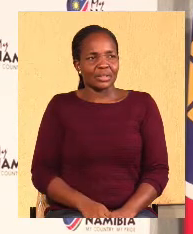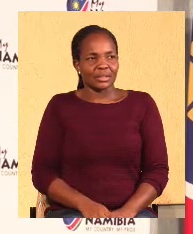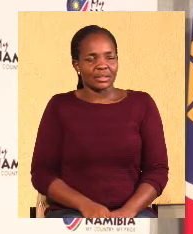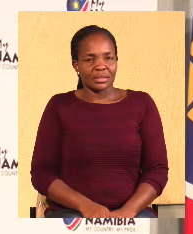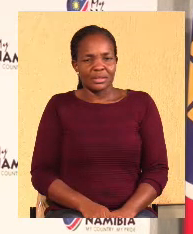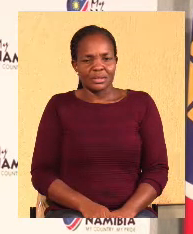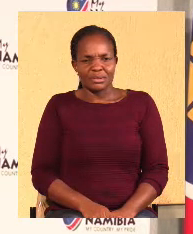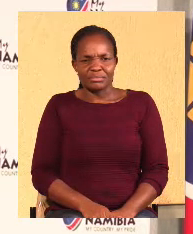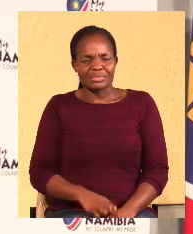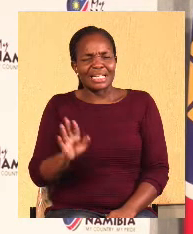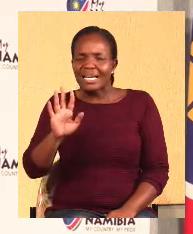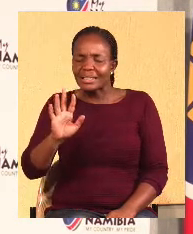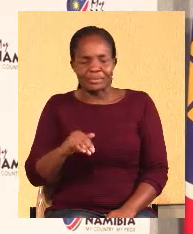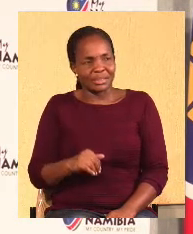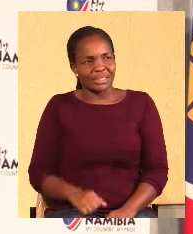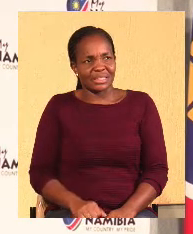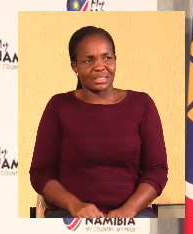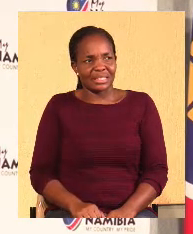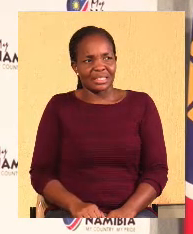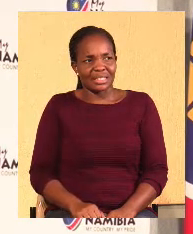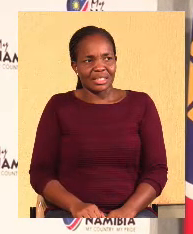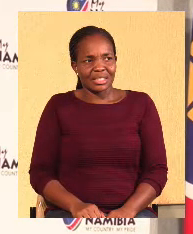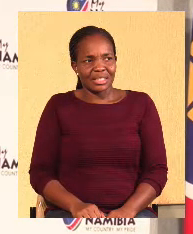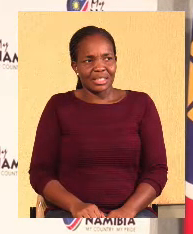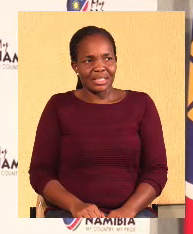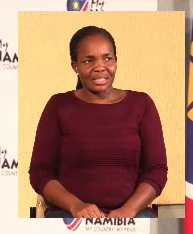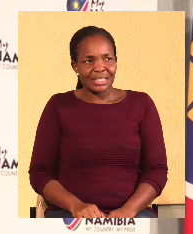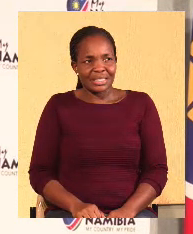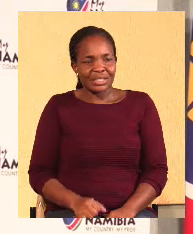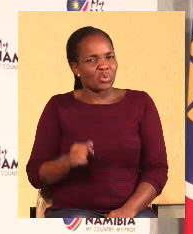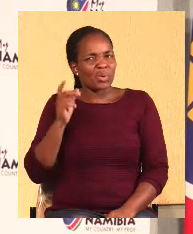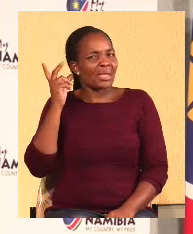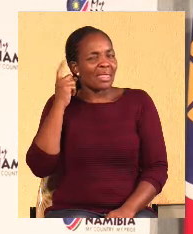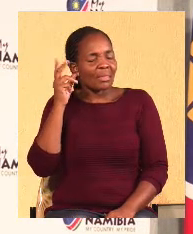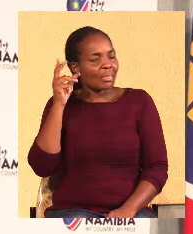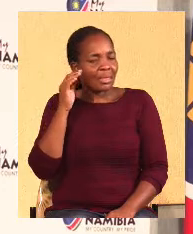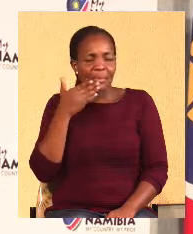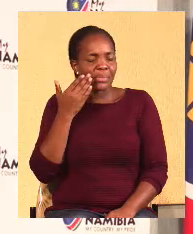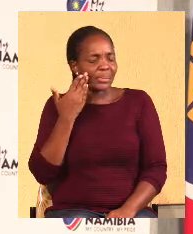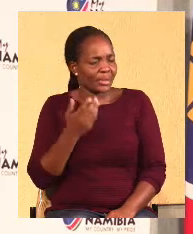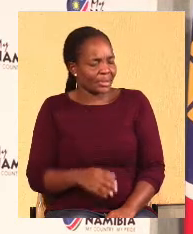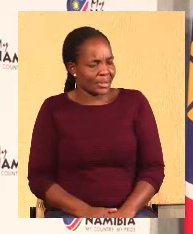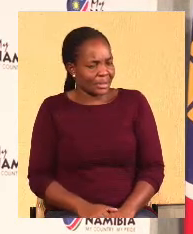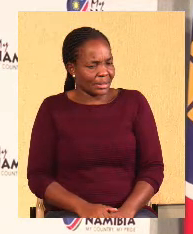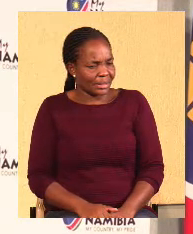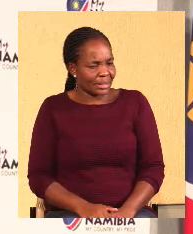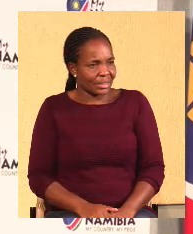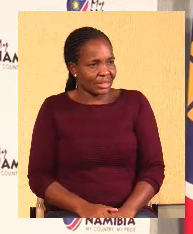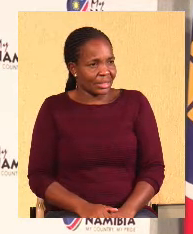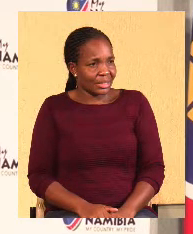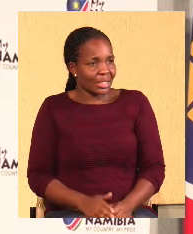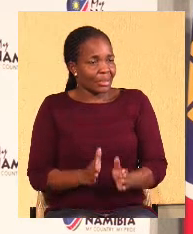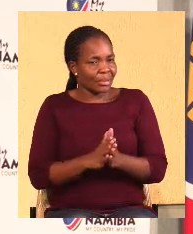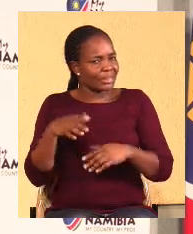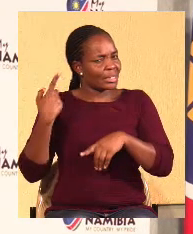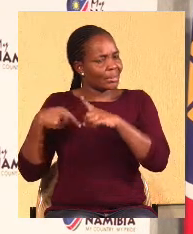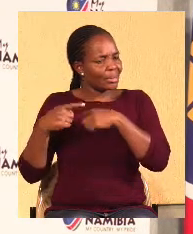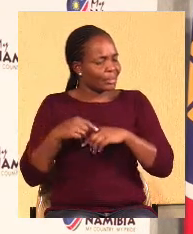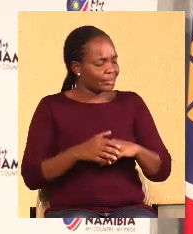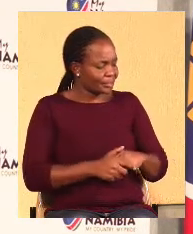Fritz? Yes? There's an echo. Yeah. We really can't hear you properly. Okay. Would you mind repeating it